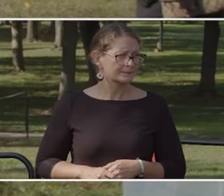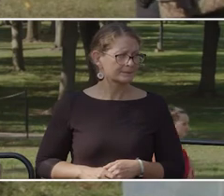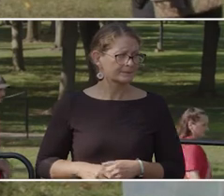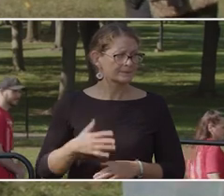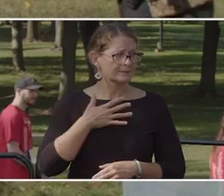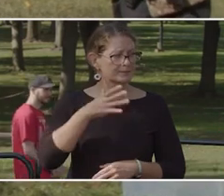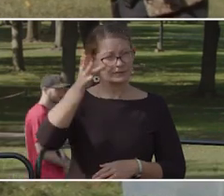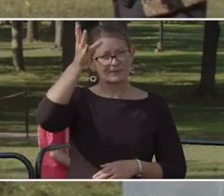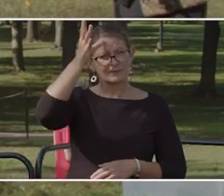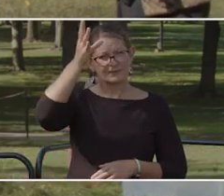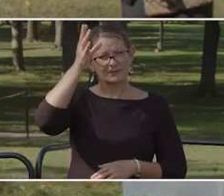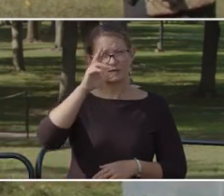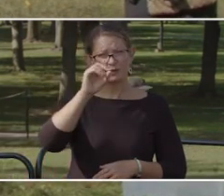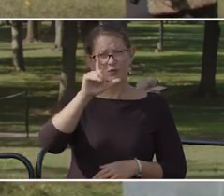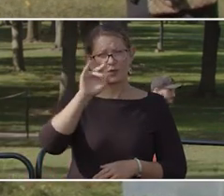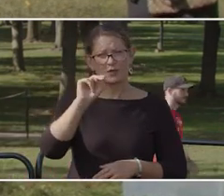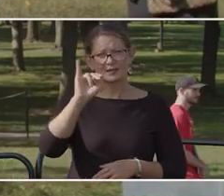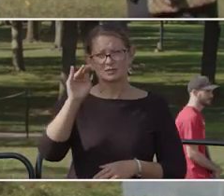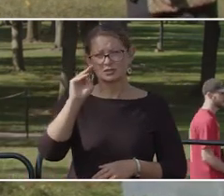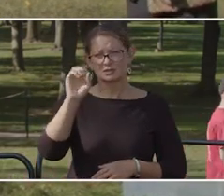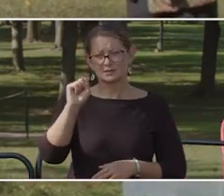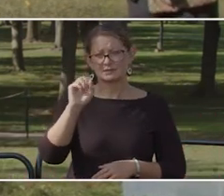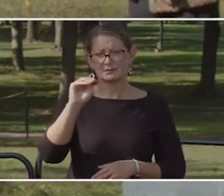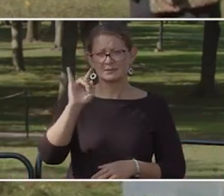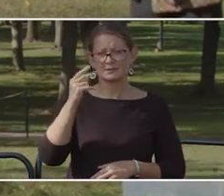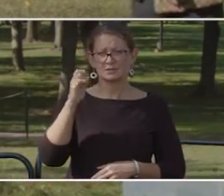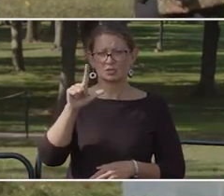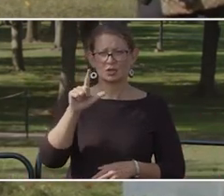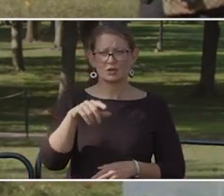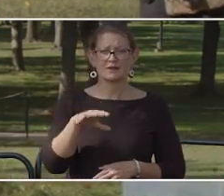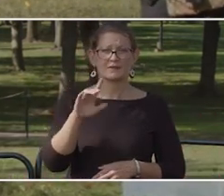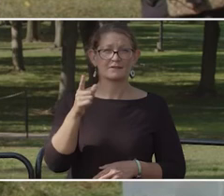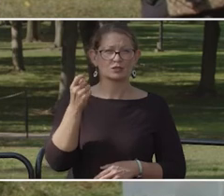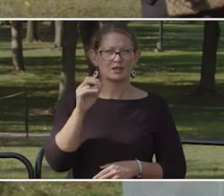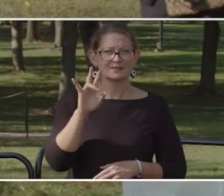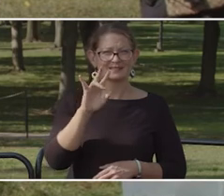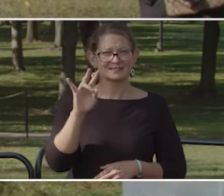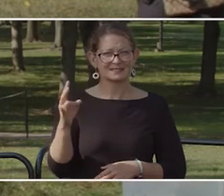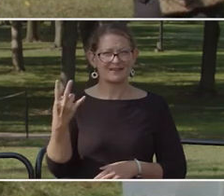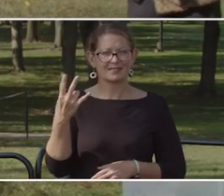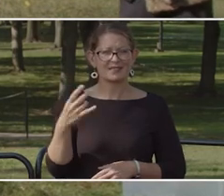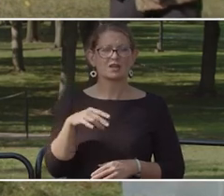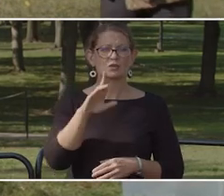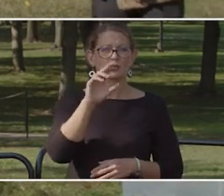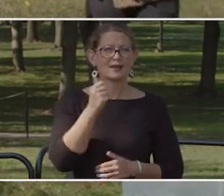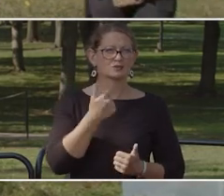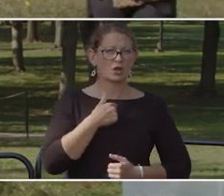My father, Roland James Mitchell, 1st of the 7th, United States Army,